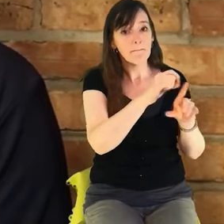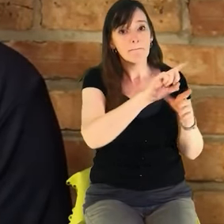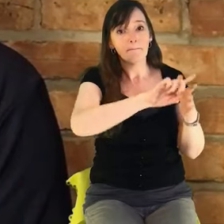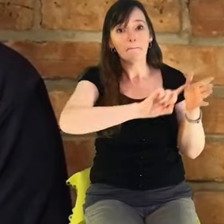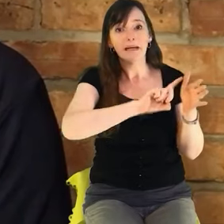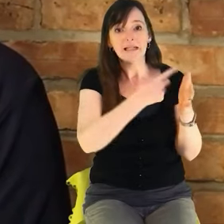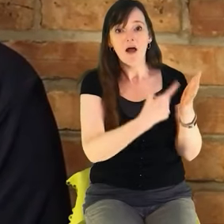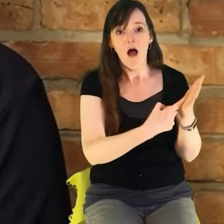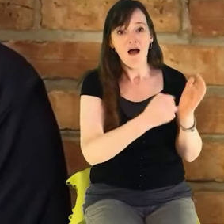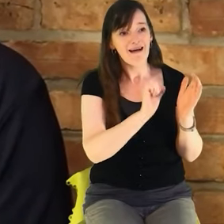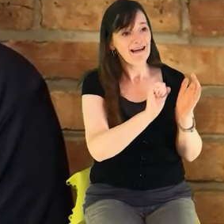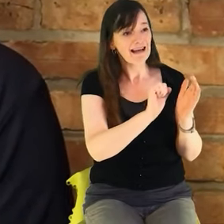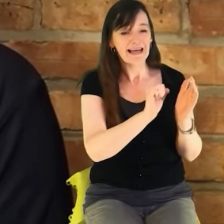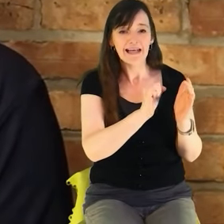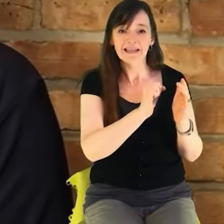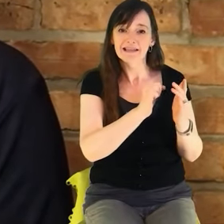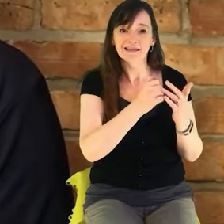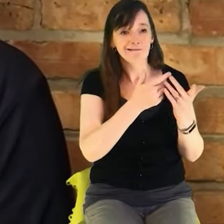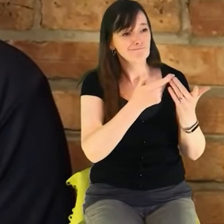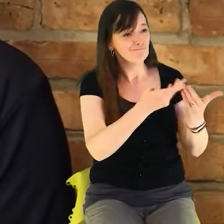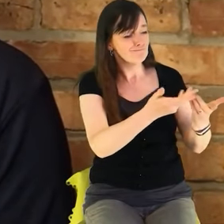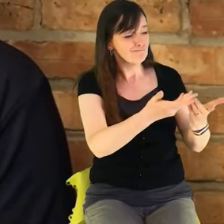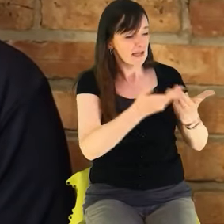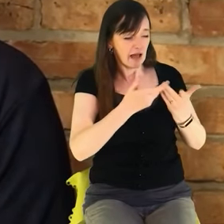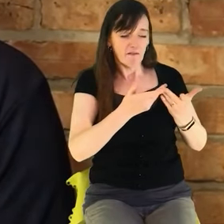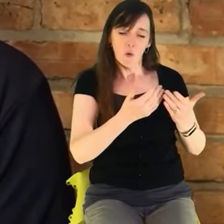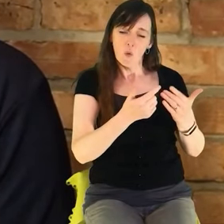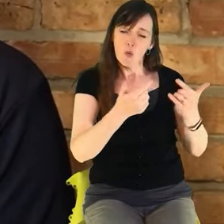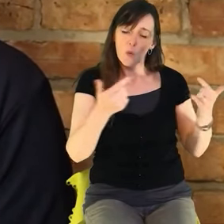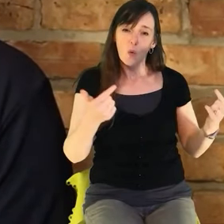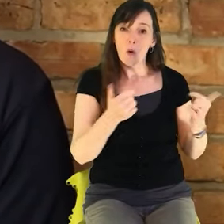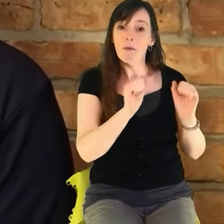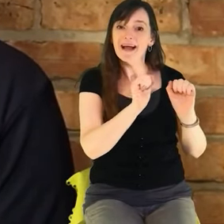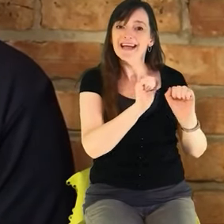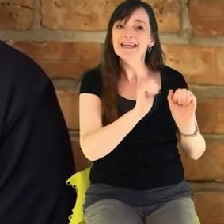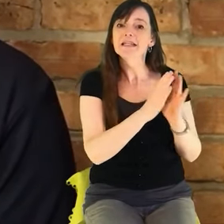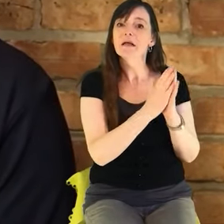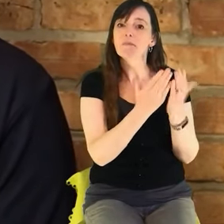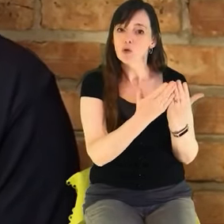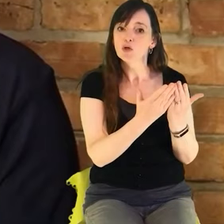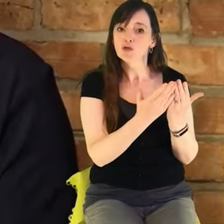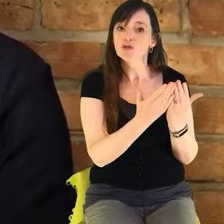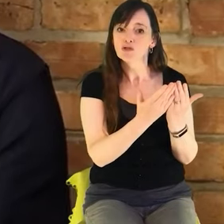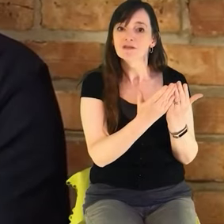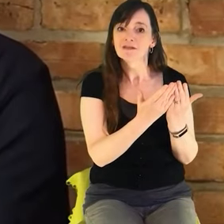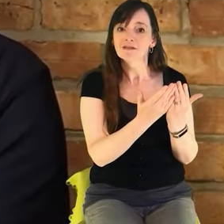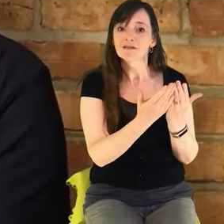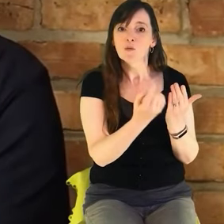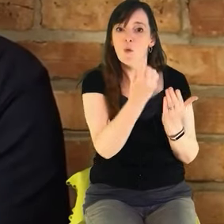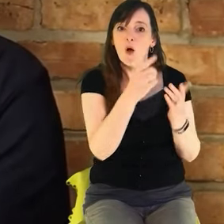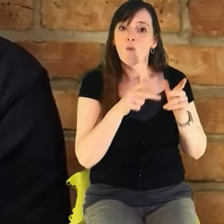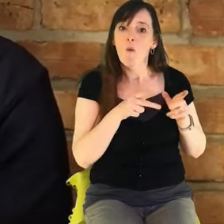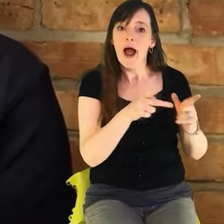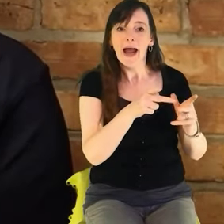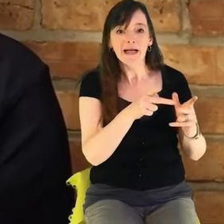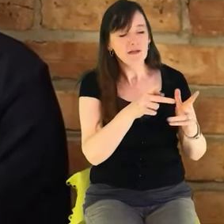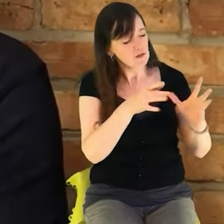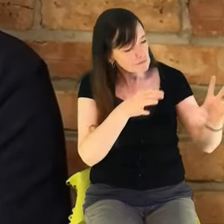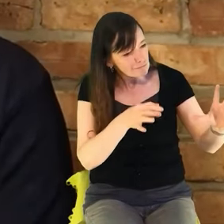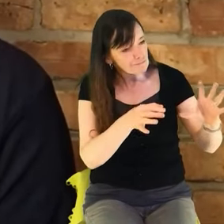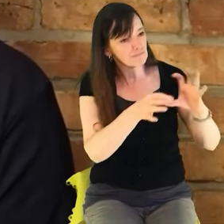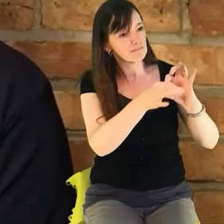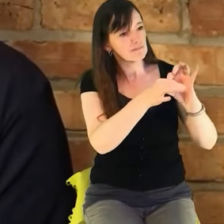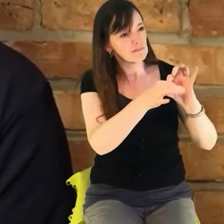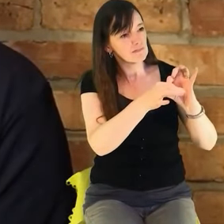ways, but his books are one of those. And I want to really invite you to get to know Peter,